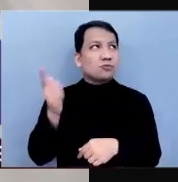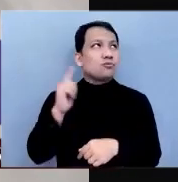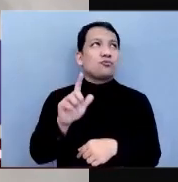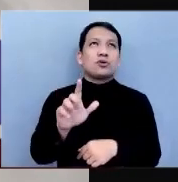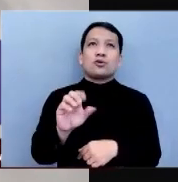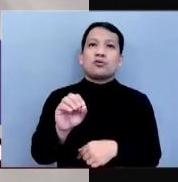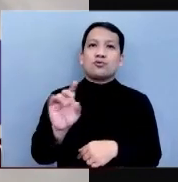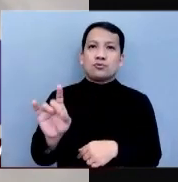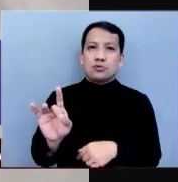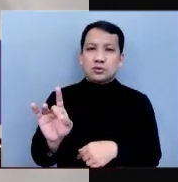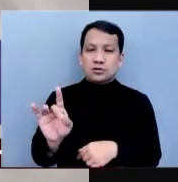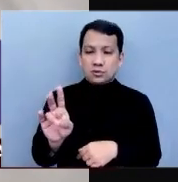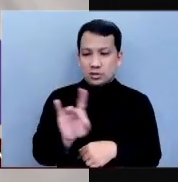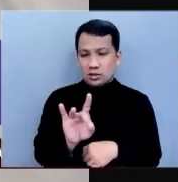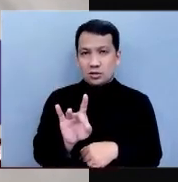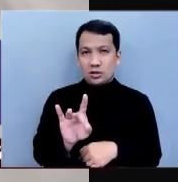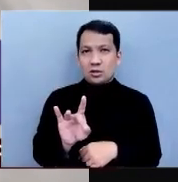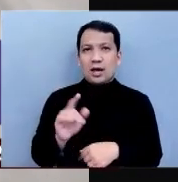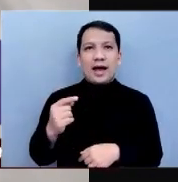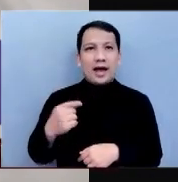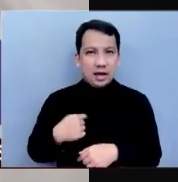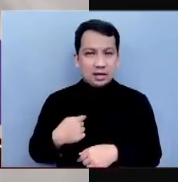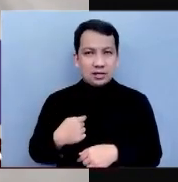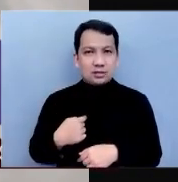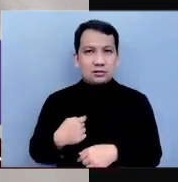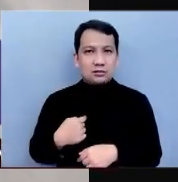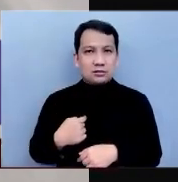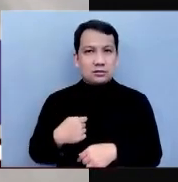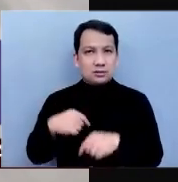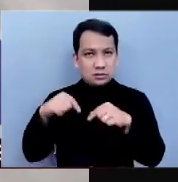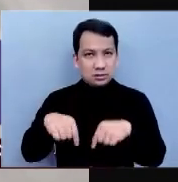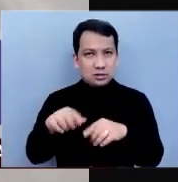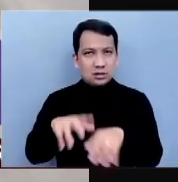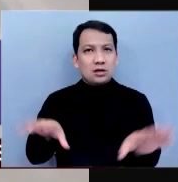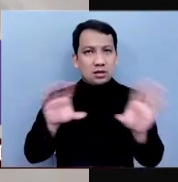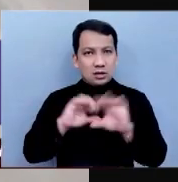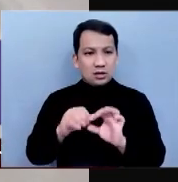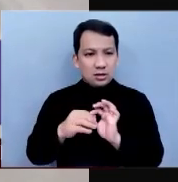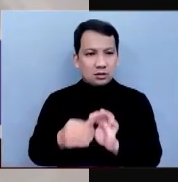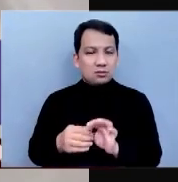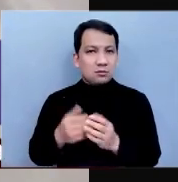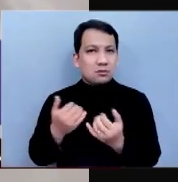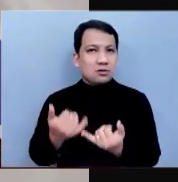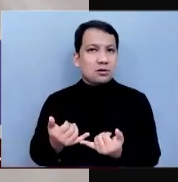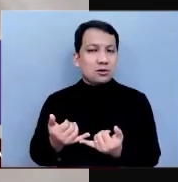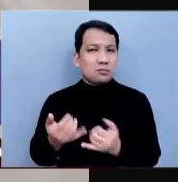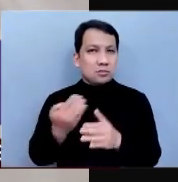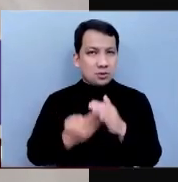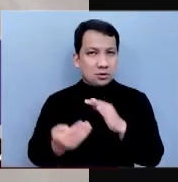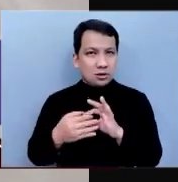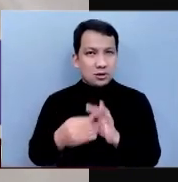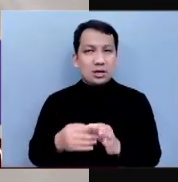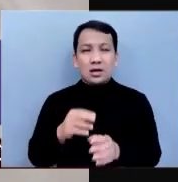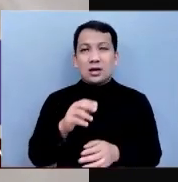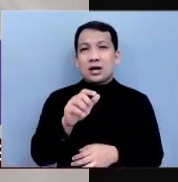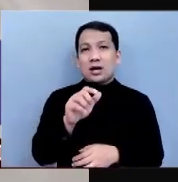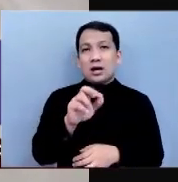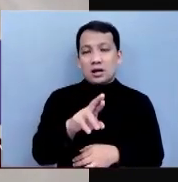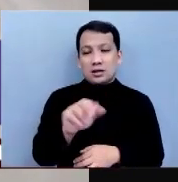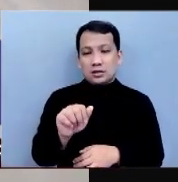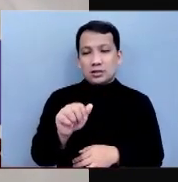to 2008. So this ended up to be the basis for